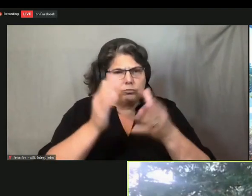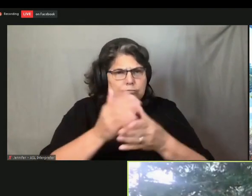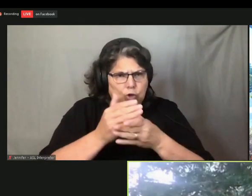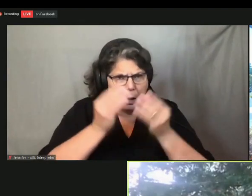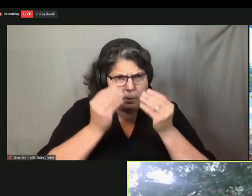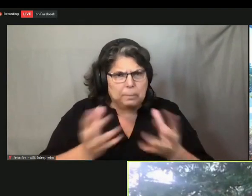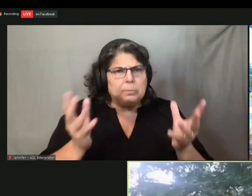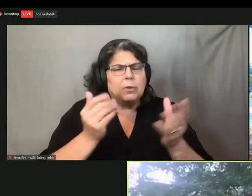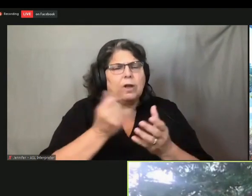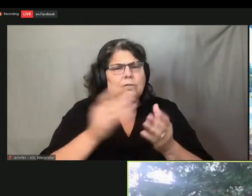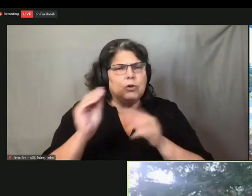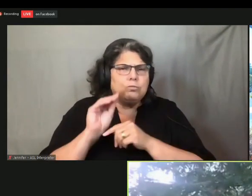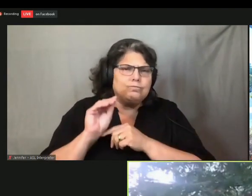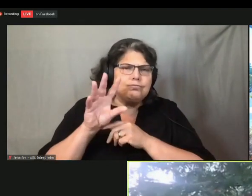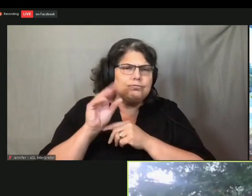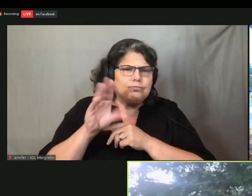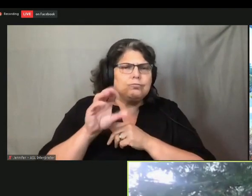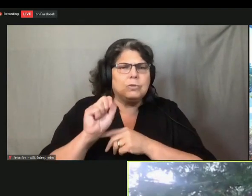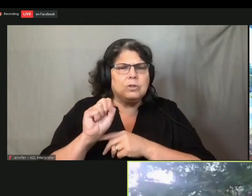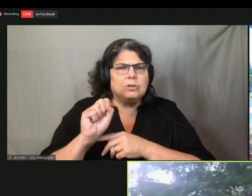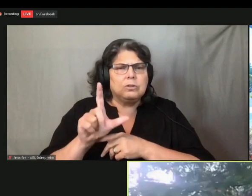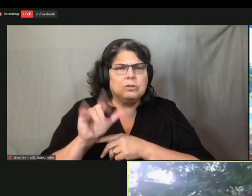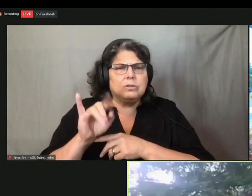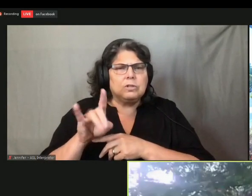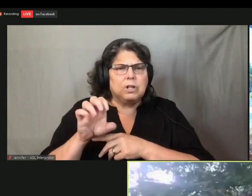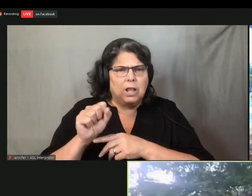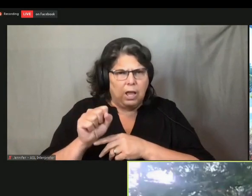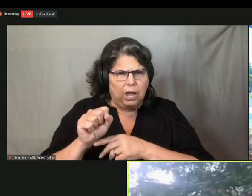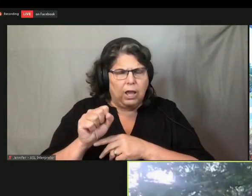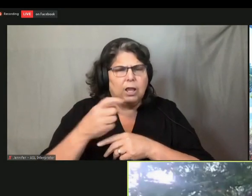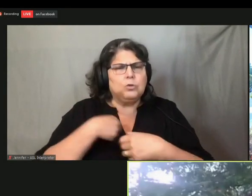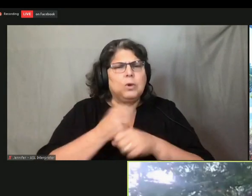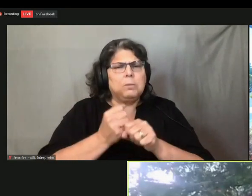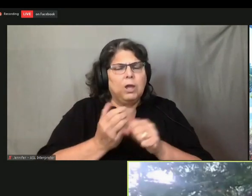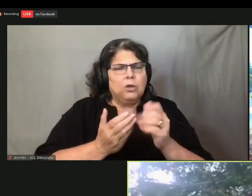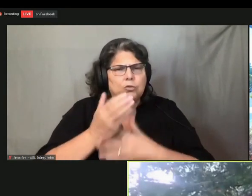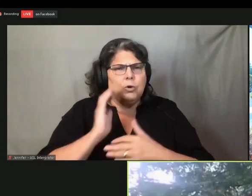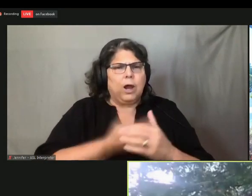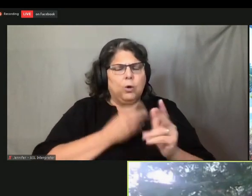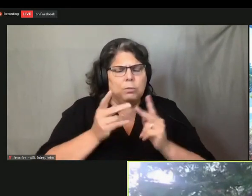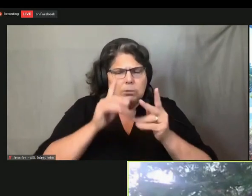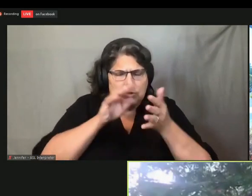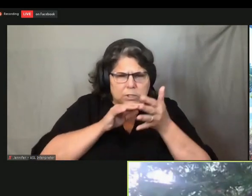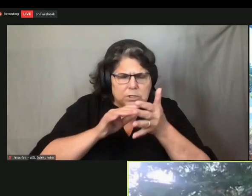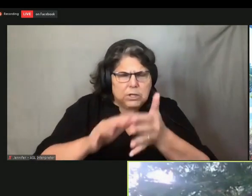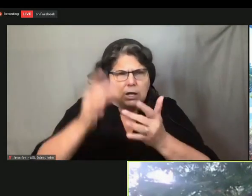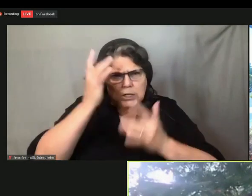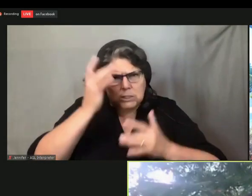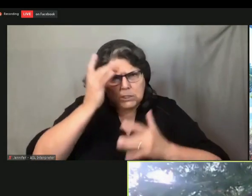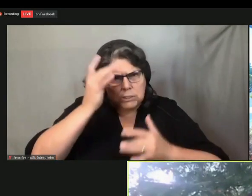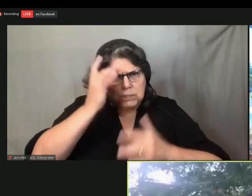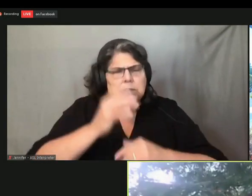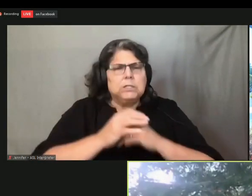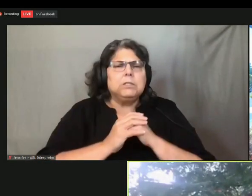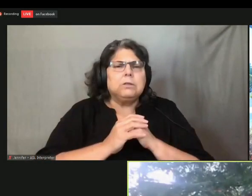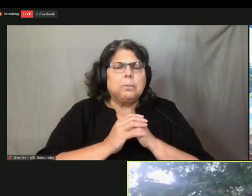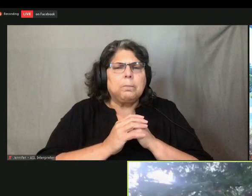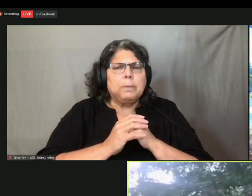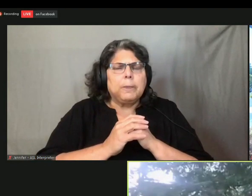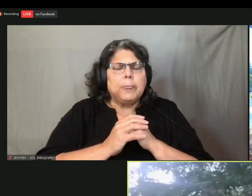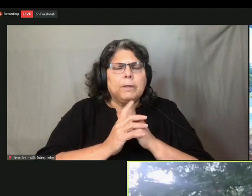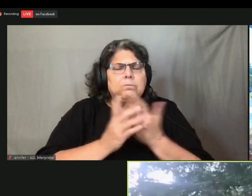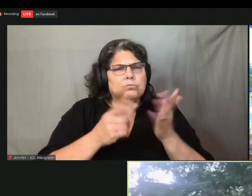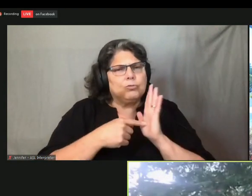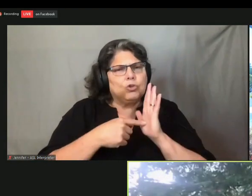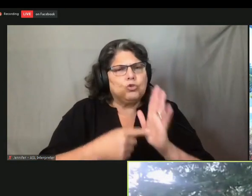some slides that we put together through our epidemiologists and our disease control department to share with